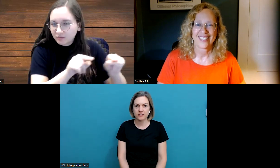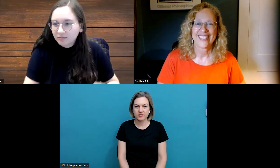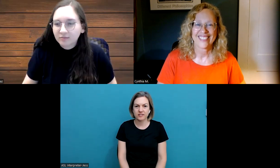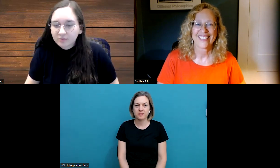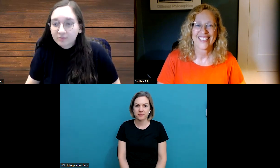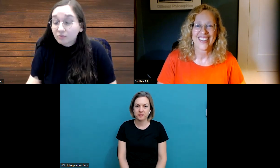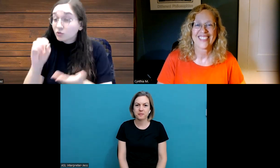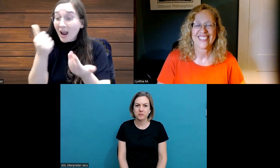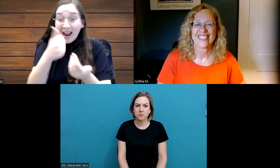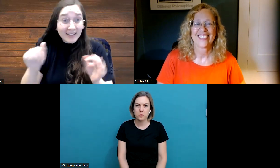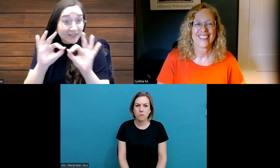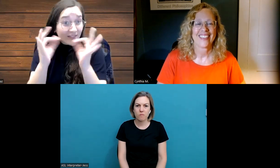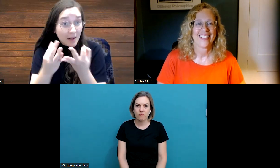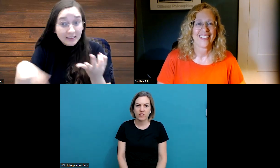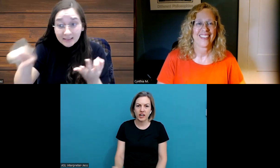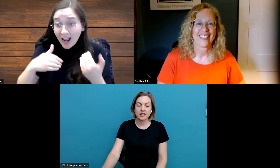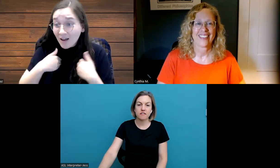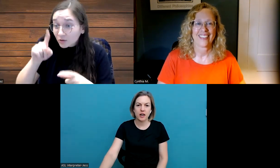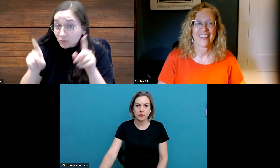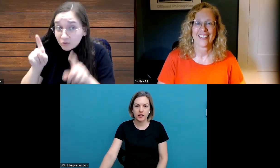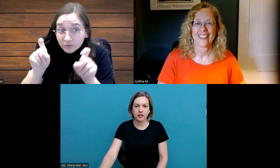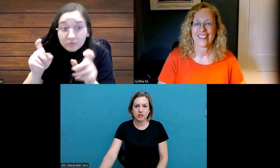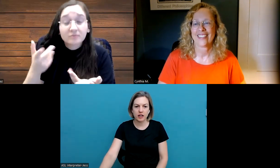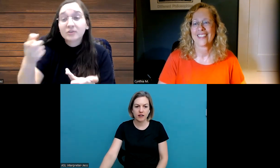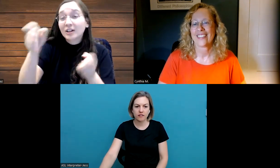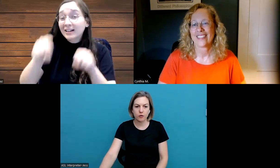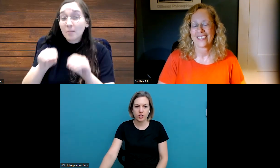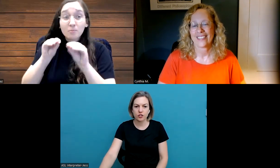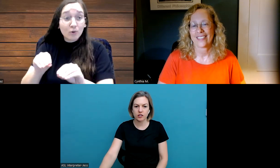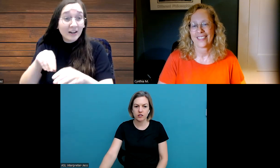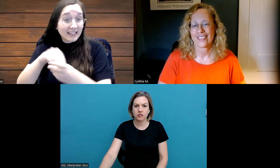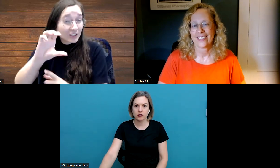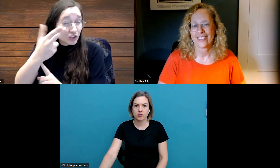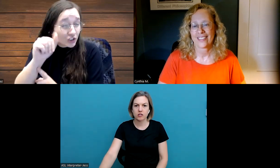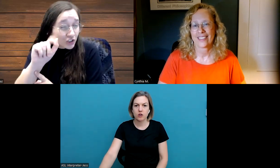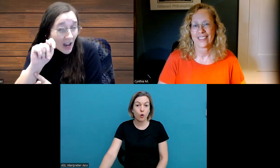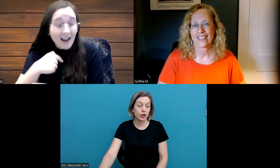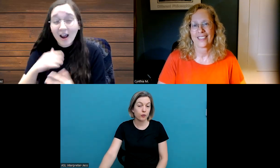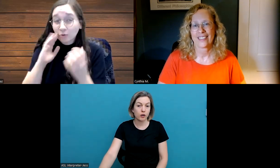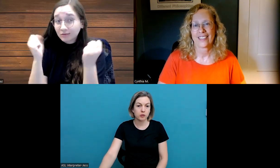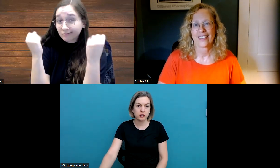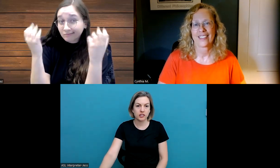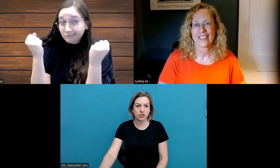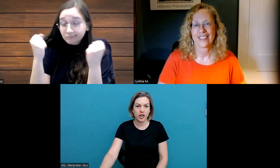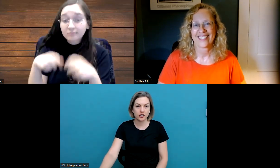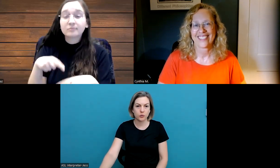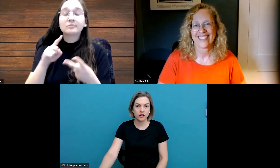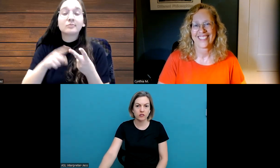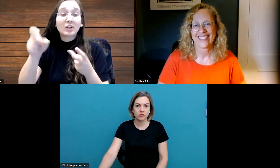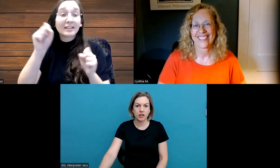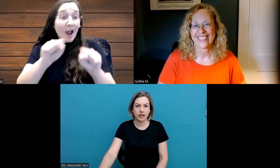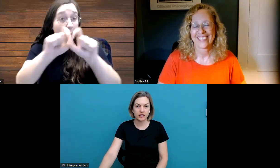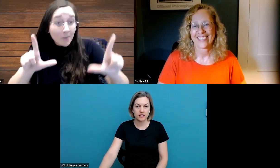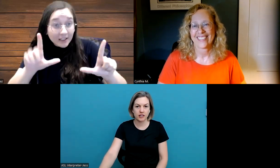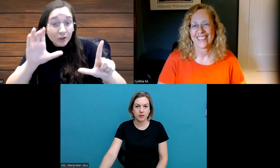else. Okay. Any families that have questions, or you're welcome to put it in the chat as